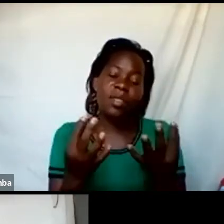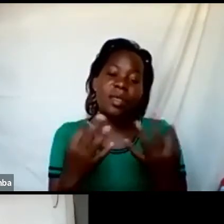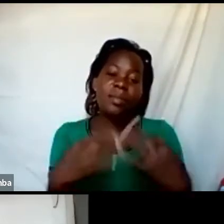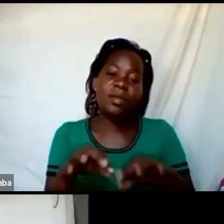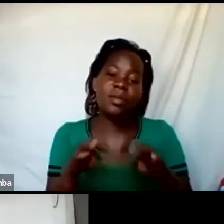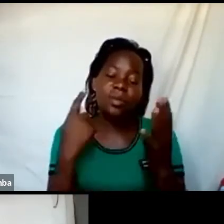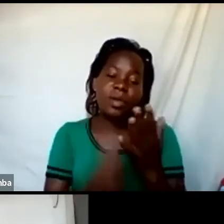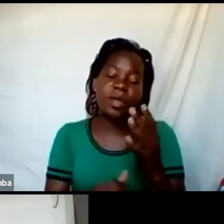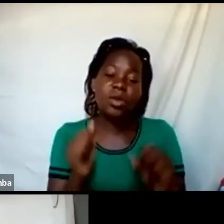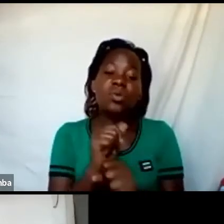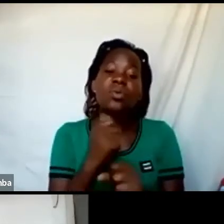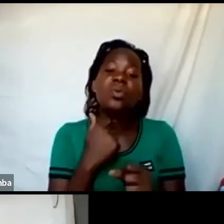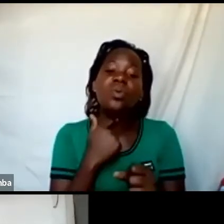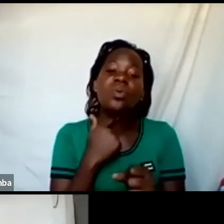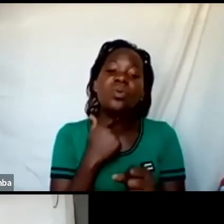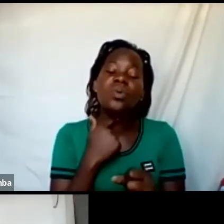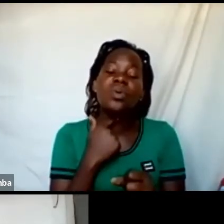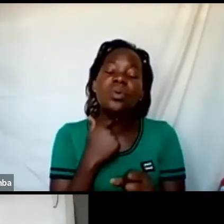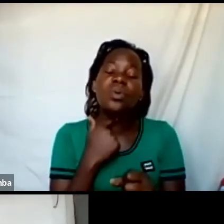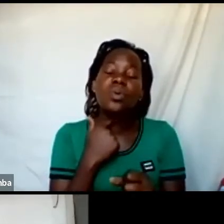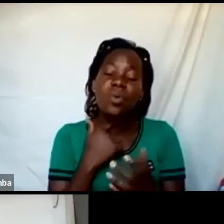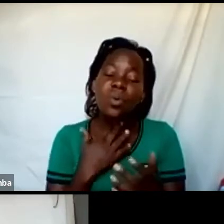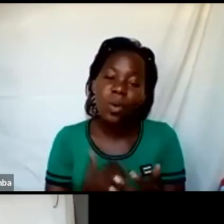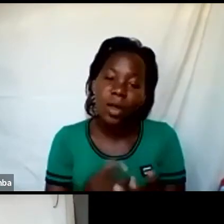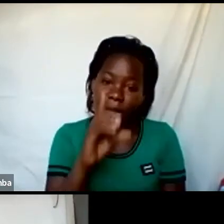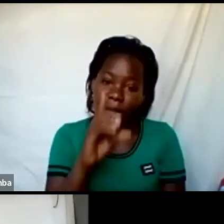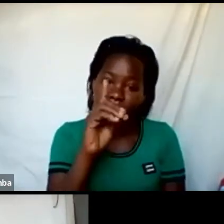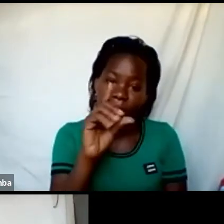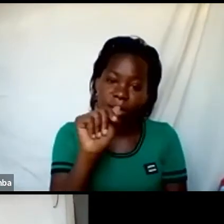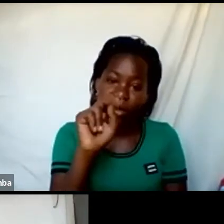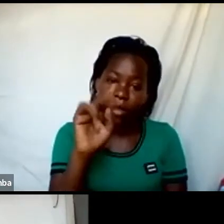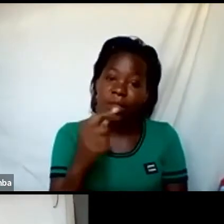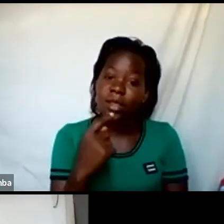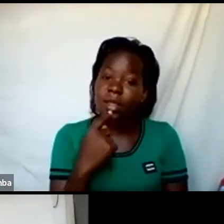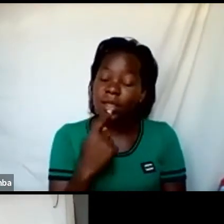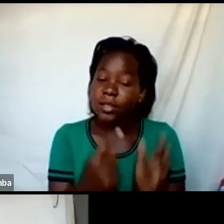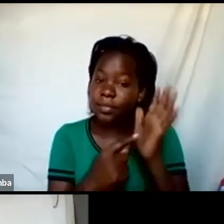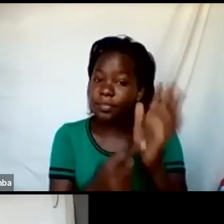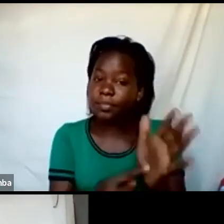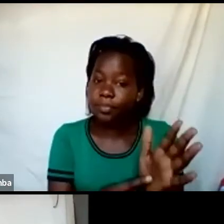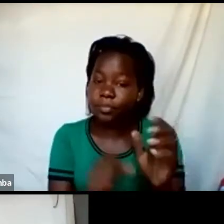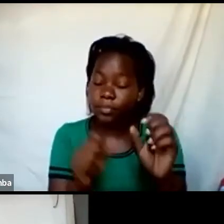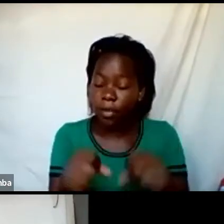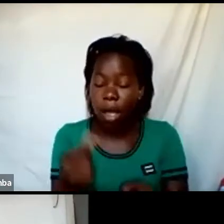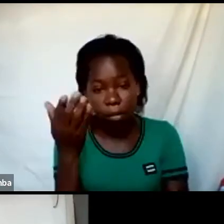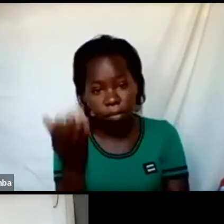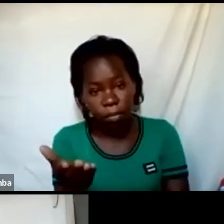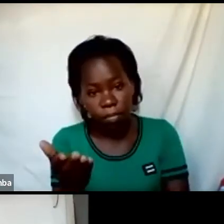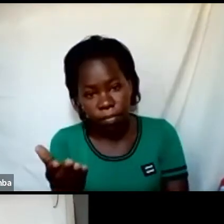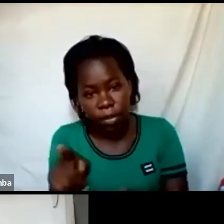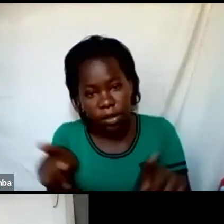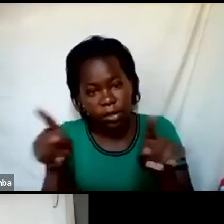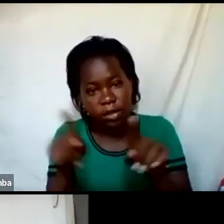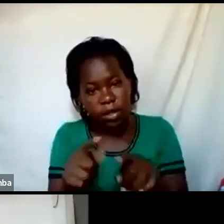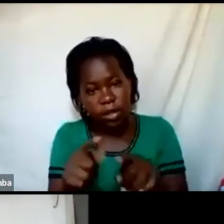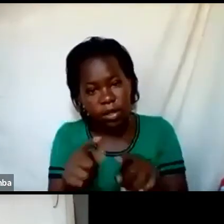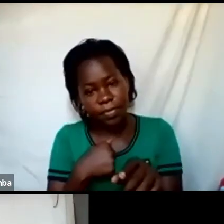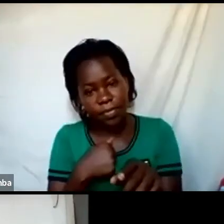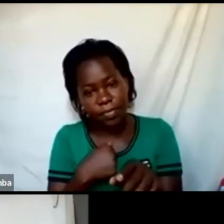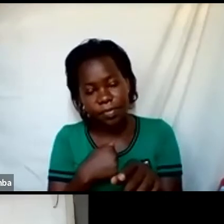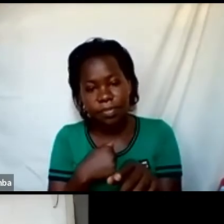want. And Daniel showed you the Google that you have right in your hands. But also for me, earlier on, there was